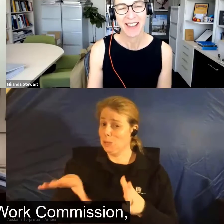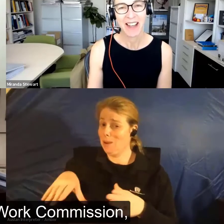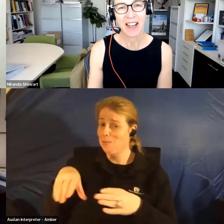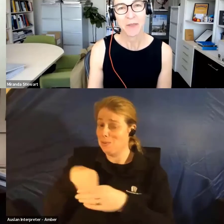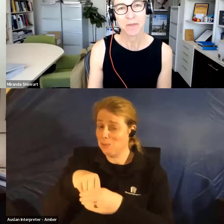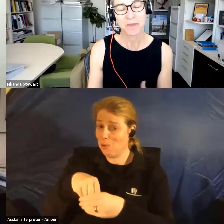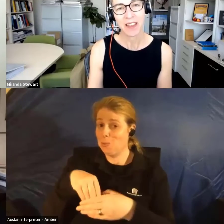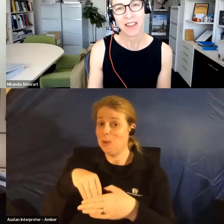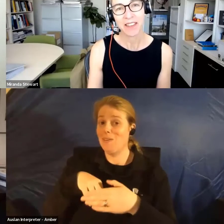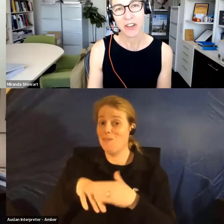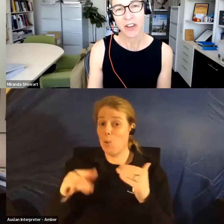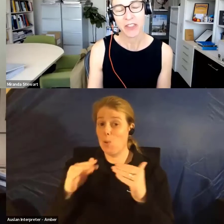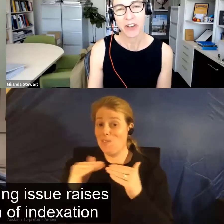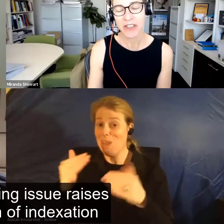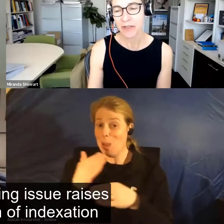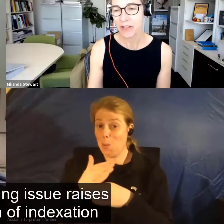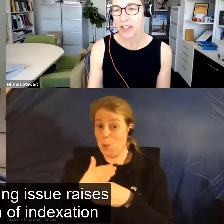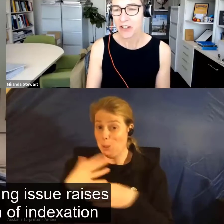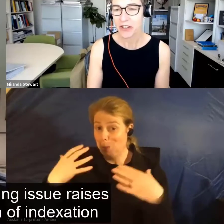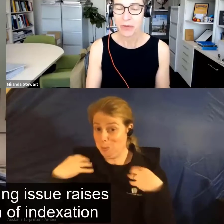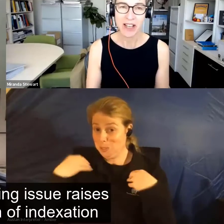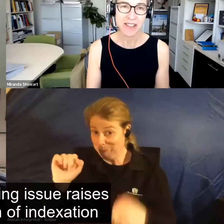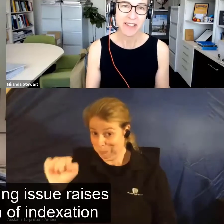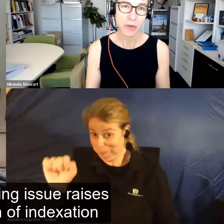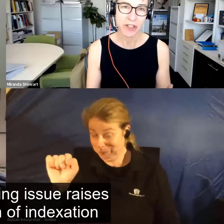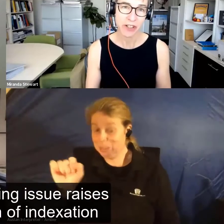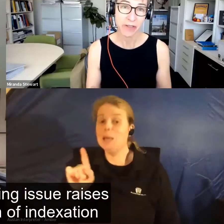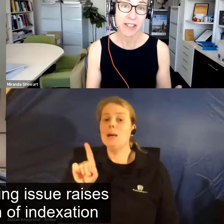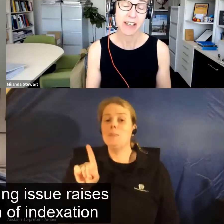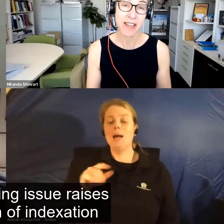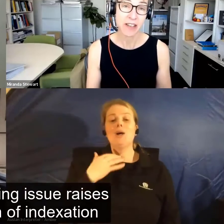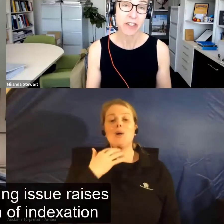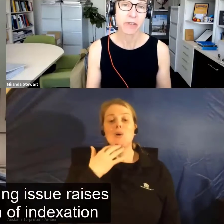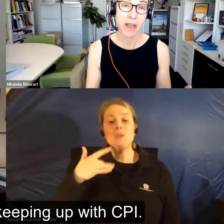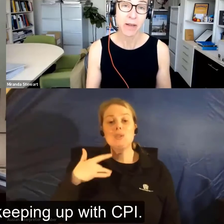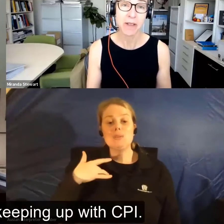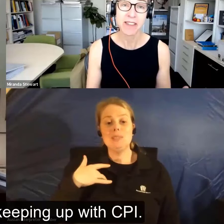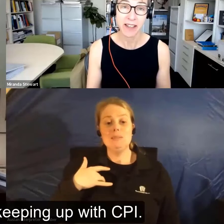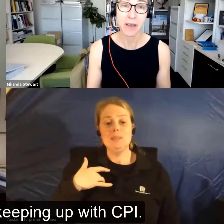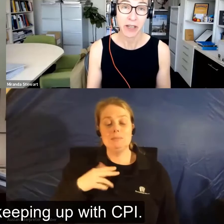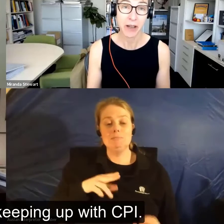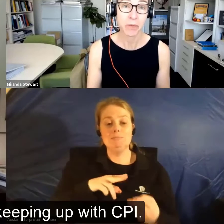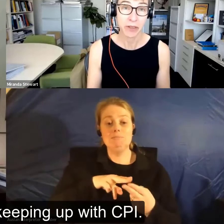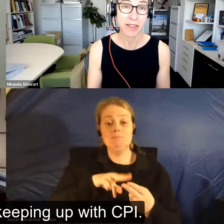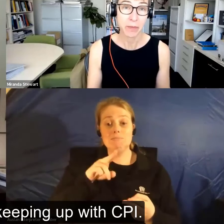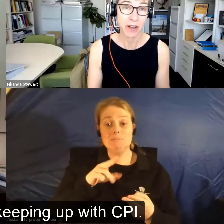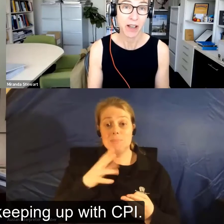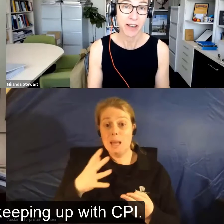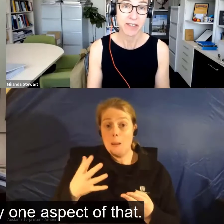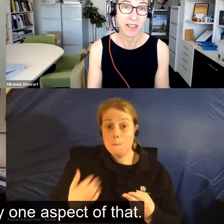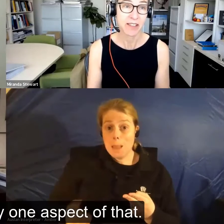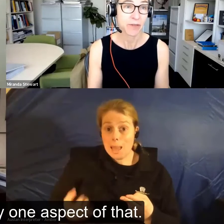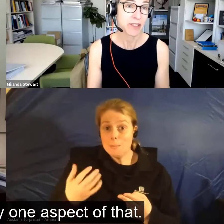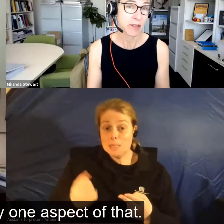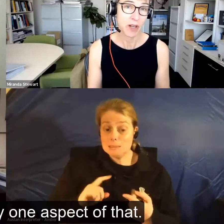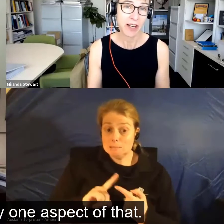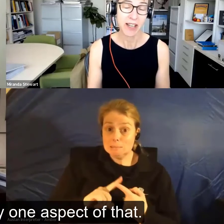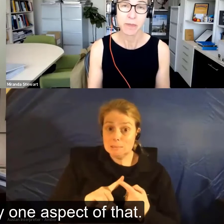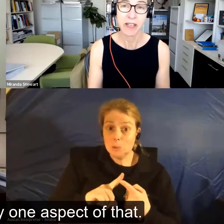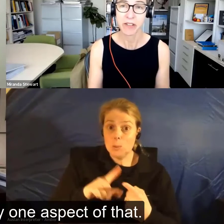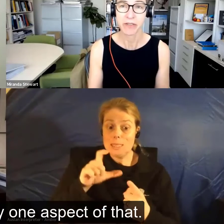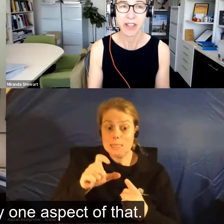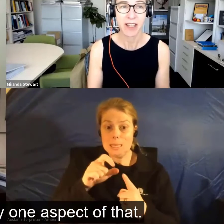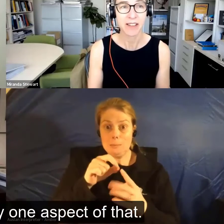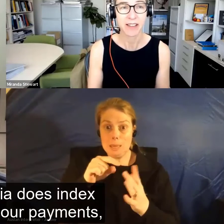Commission. The cost of living issue raises the question of indexation of payments and keeping up with CPI. So that's obviously